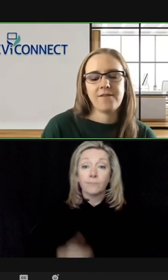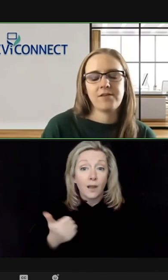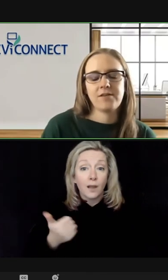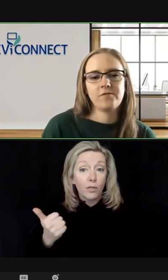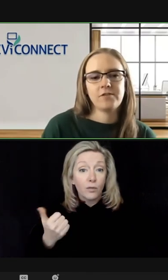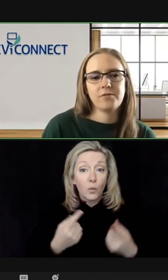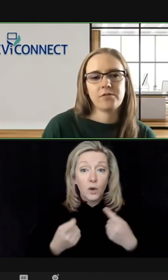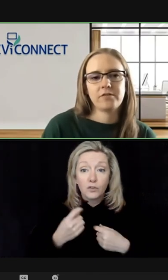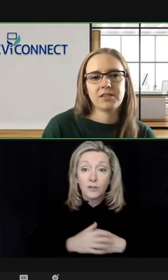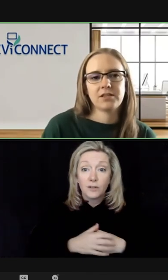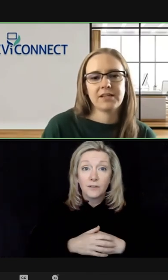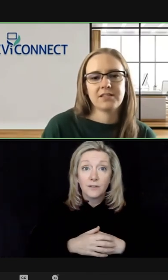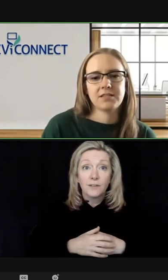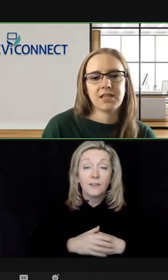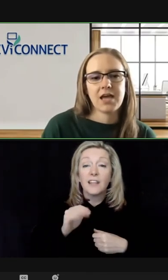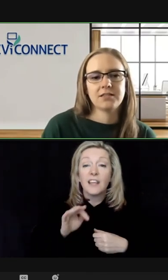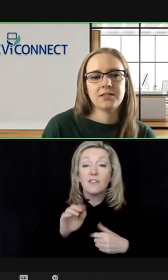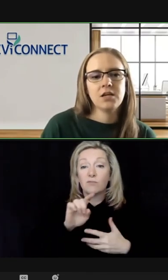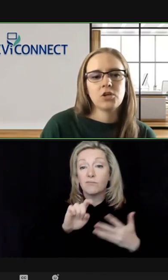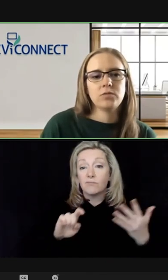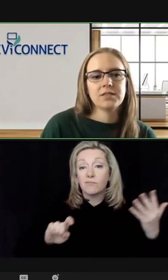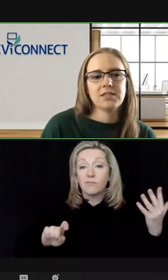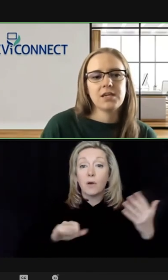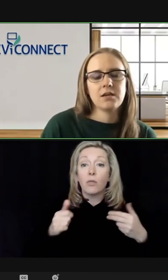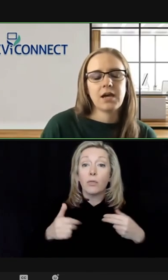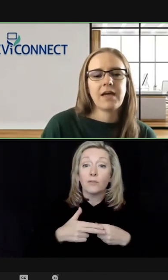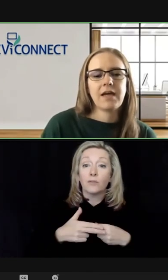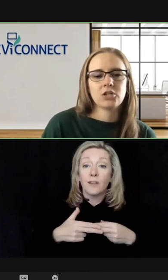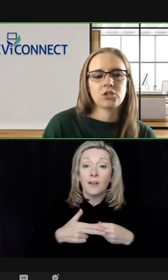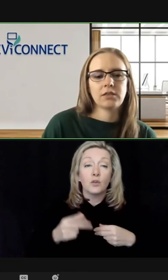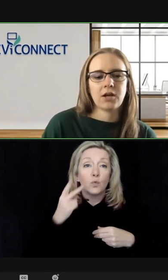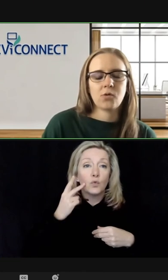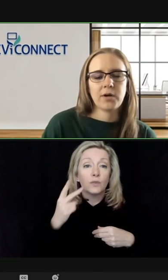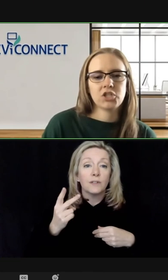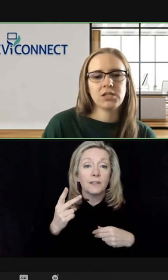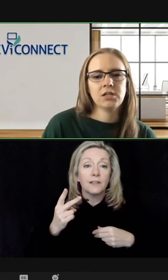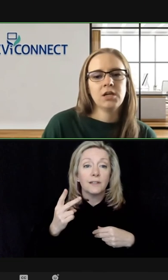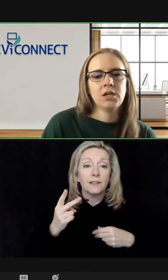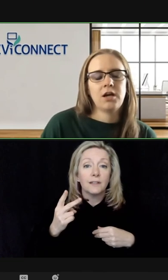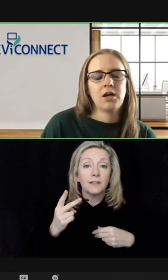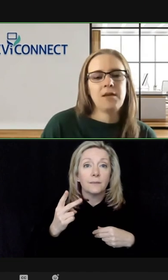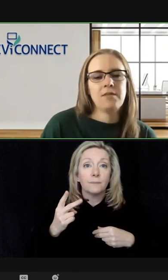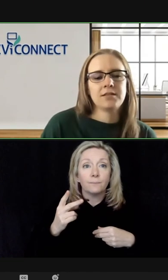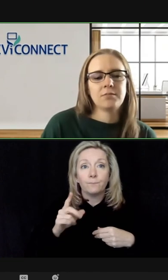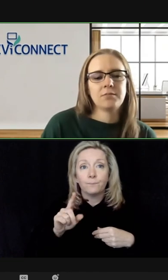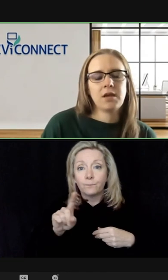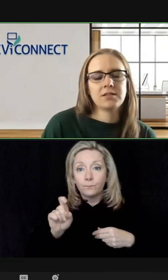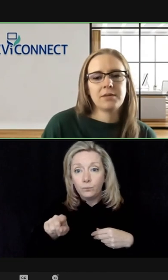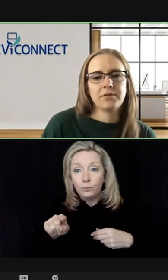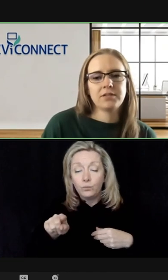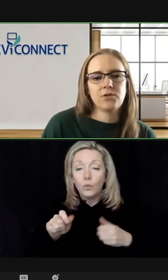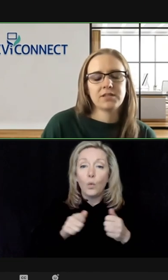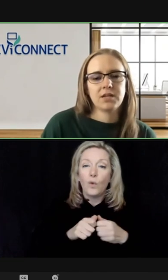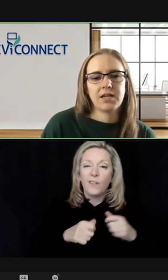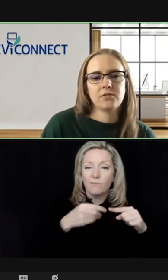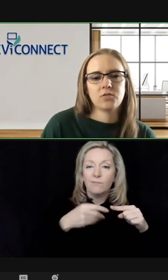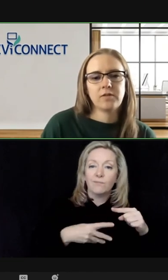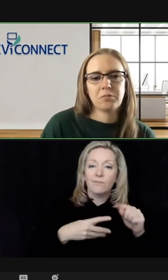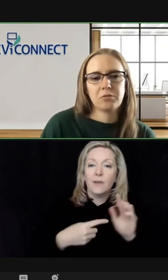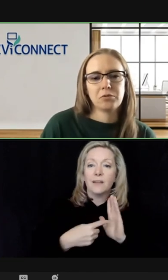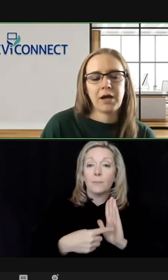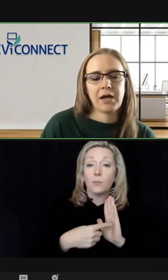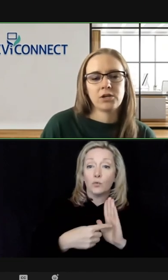you guys might have. If you flip through the rest of the slides, you will see kind of that question. And then some examples that you guys